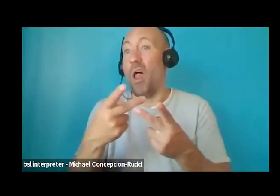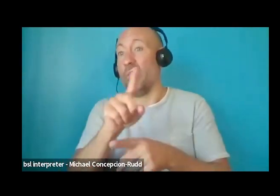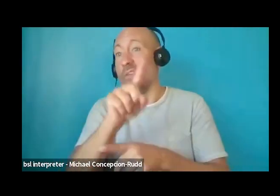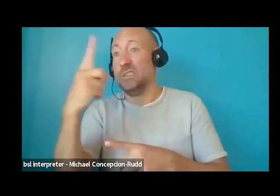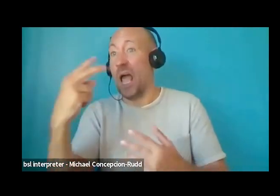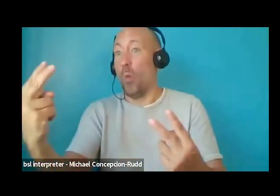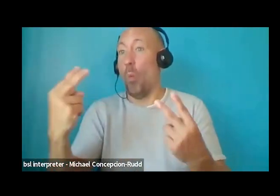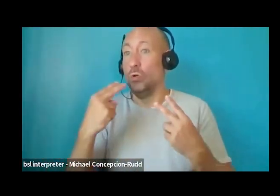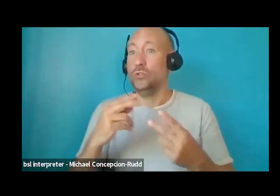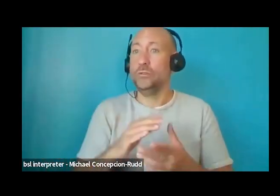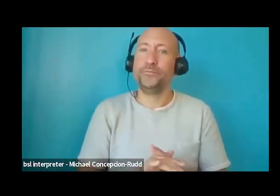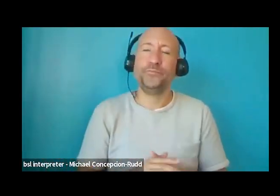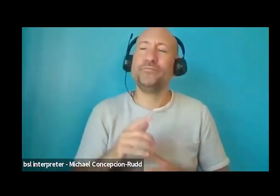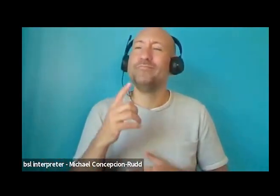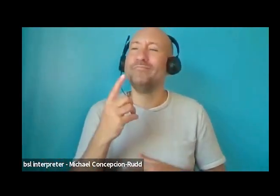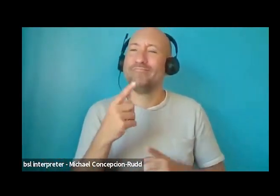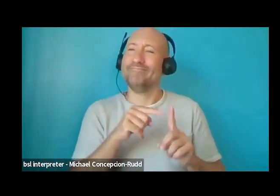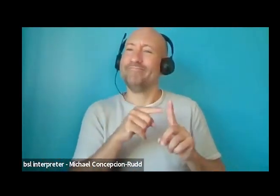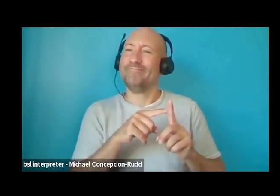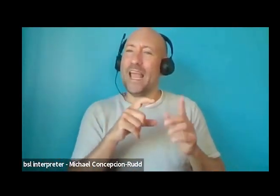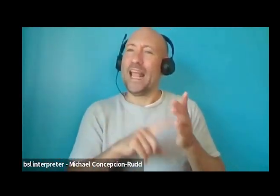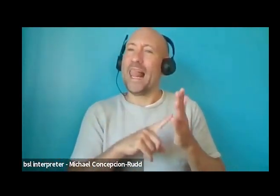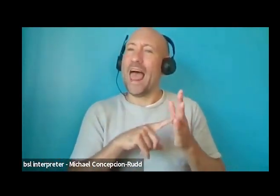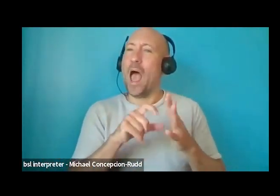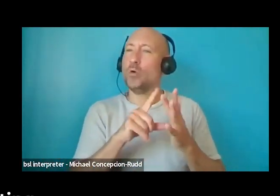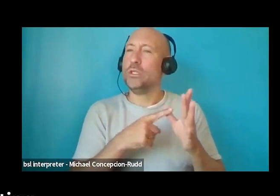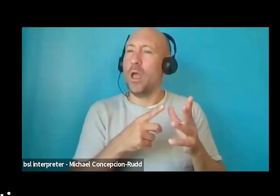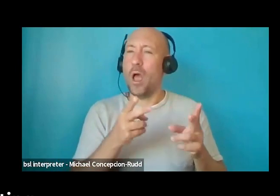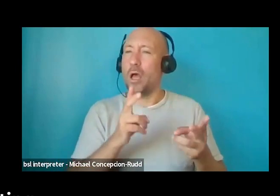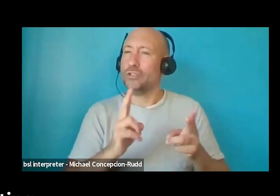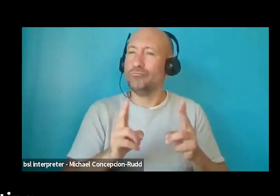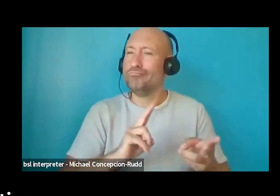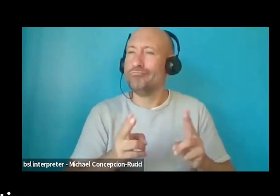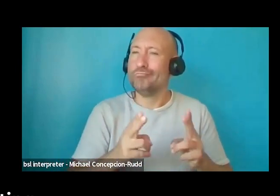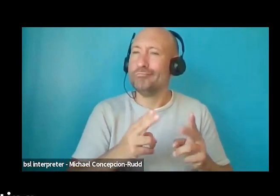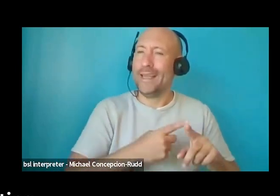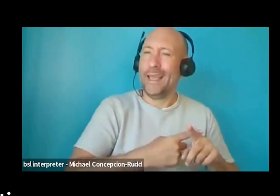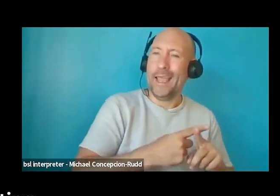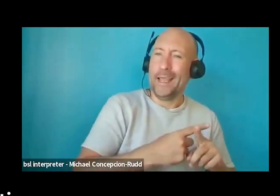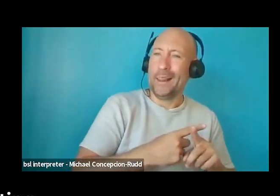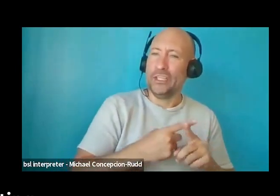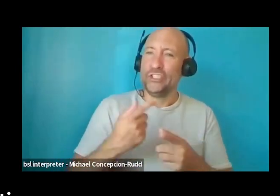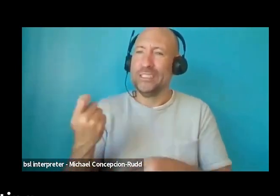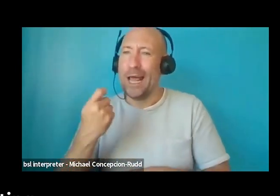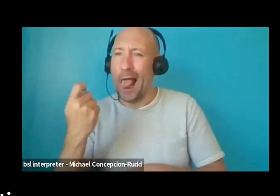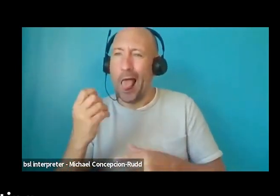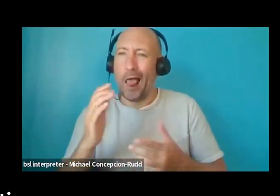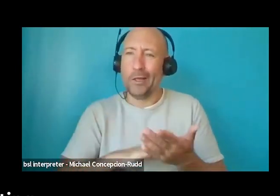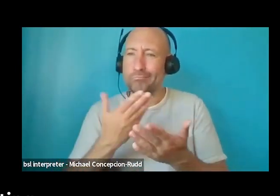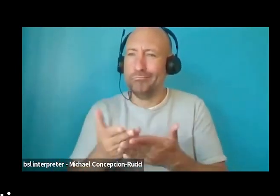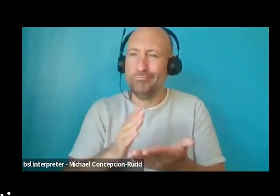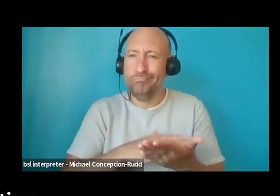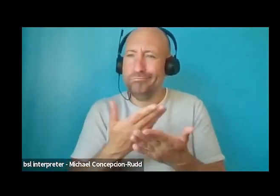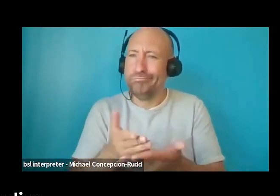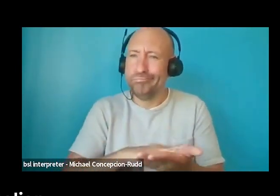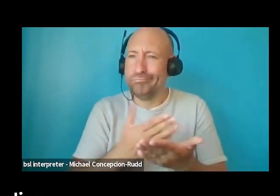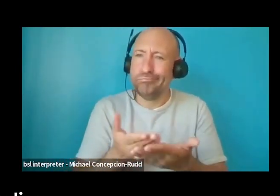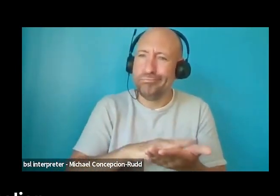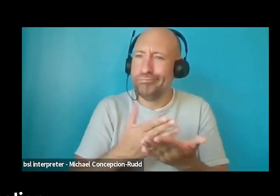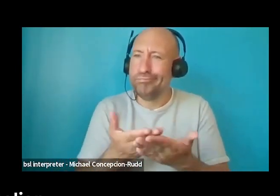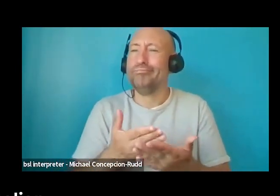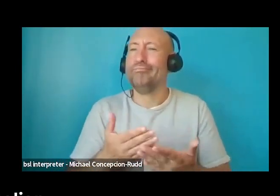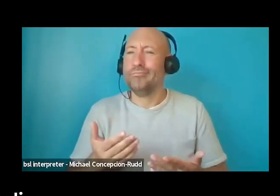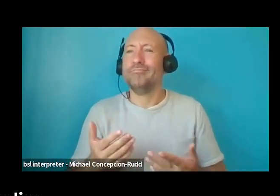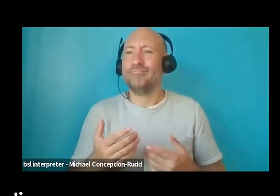Today we have Claudia, our translator, this evening. She will be simultaneously translating throughout the session, and some